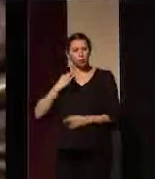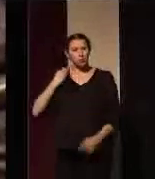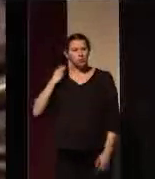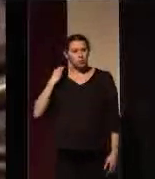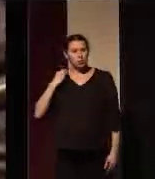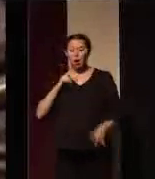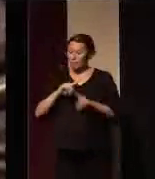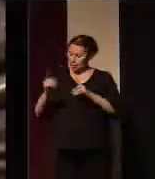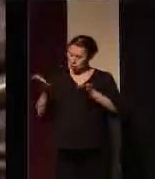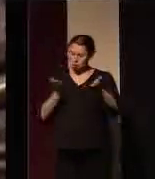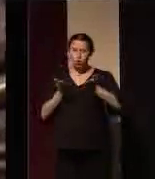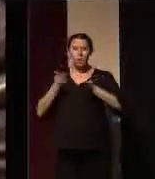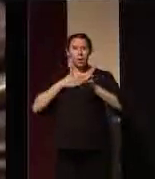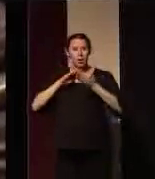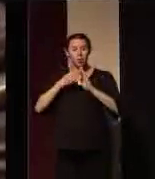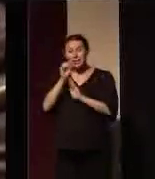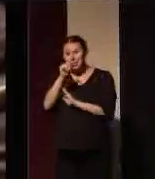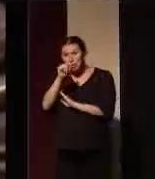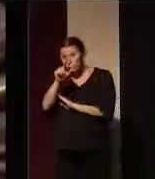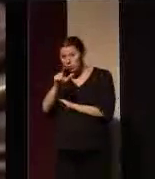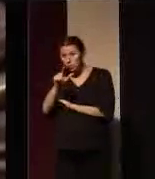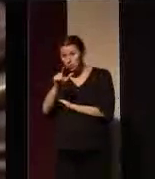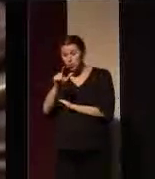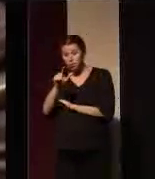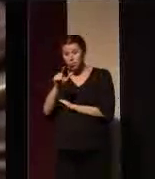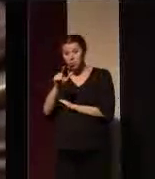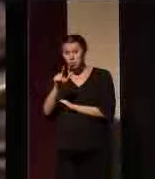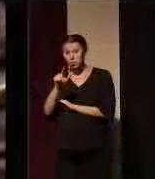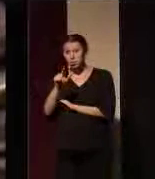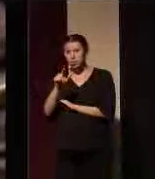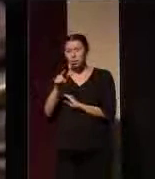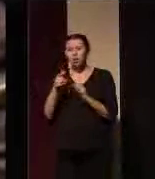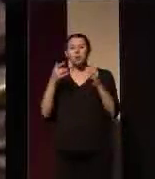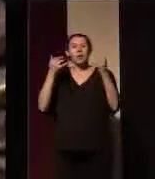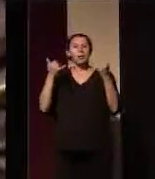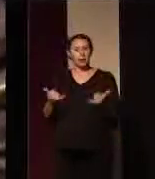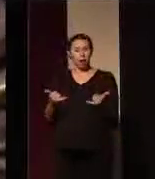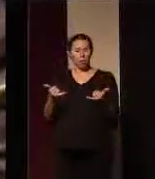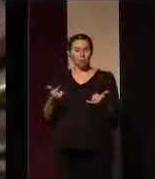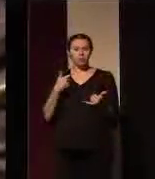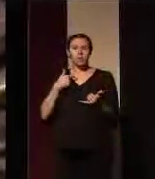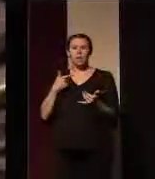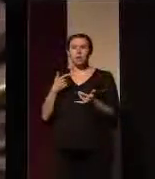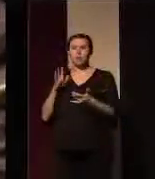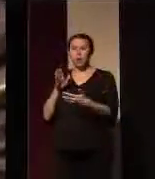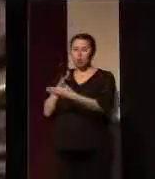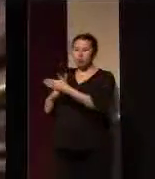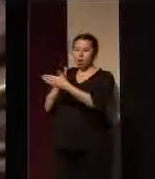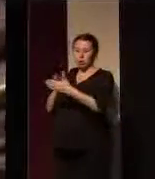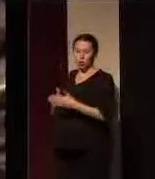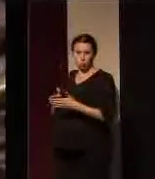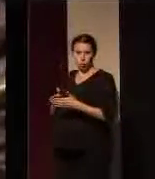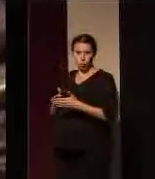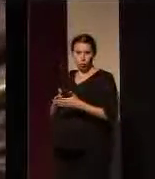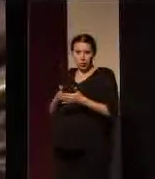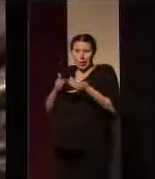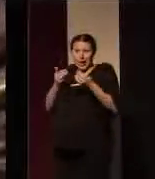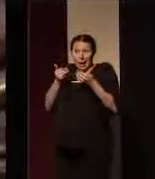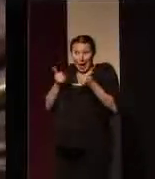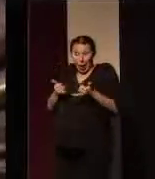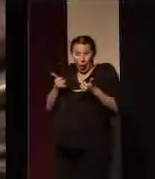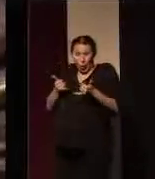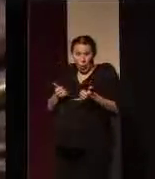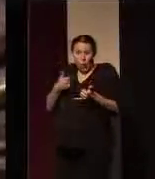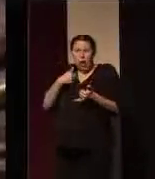my community. I serve the St. Louis community, actually. Currently, I sit as a prosecutor as we speak. I'm